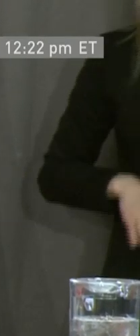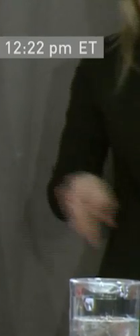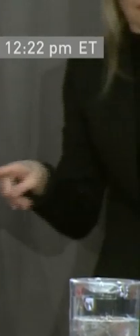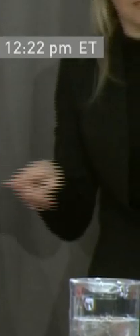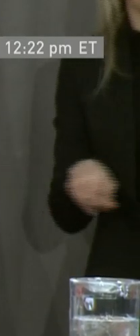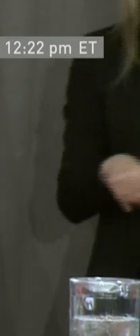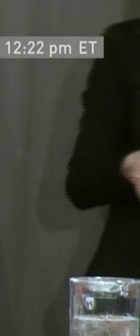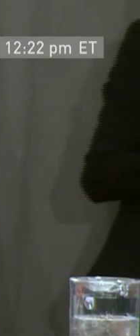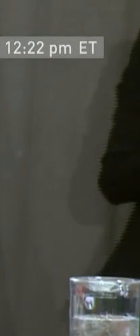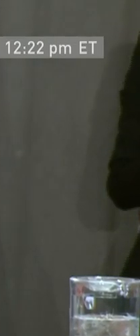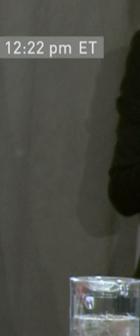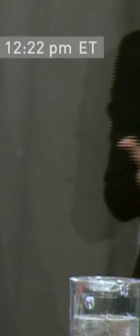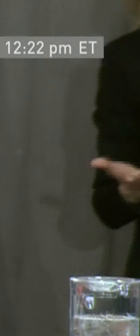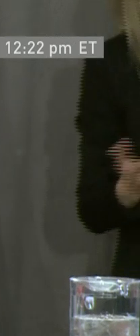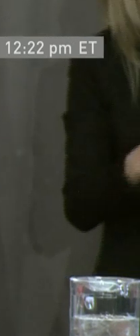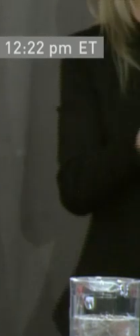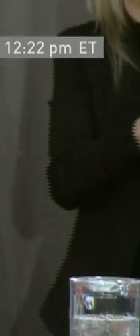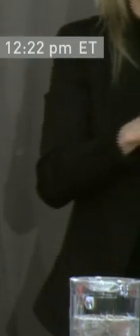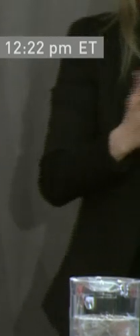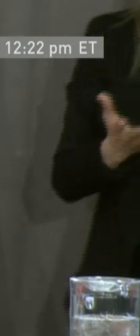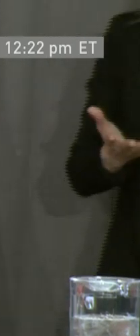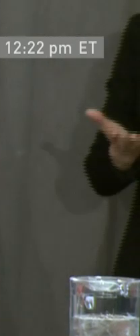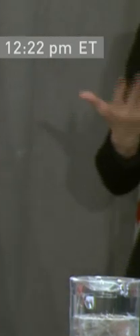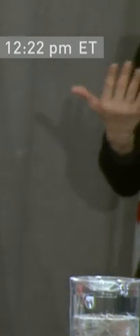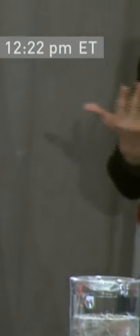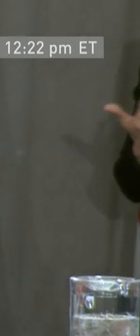we didn't know what was coming our way either.